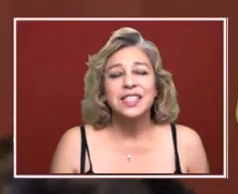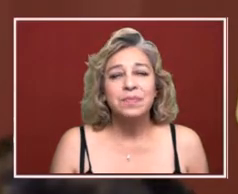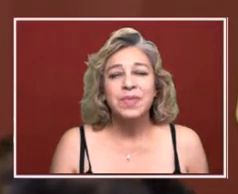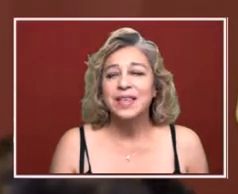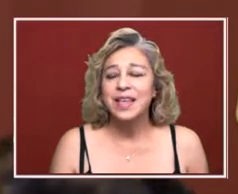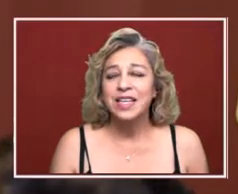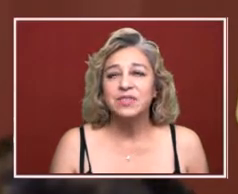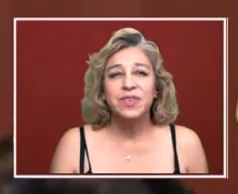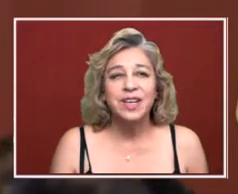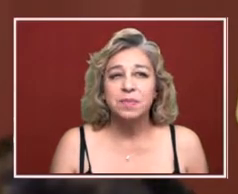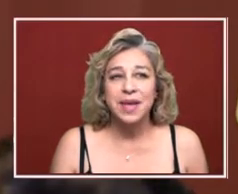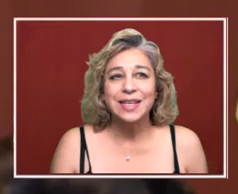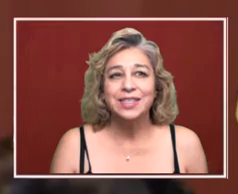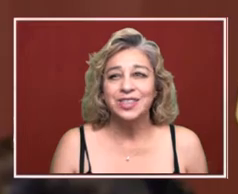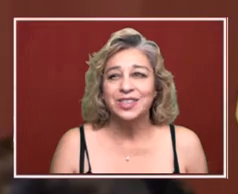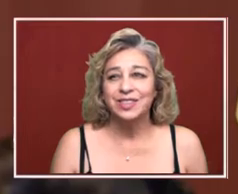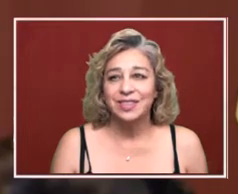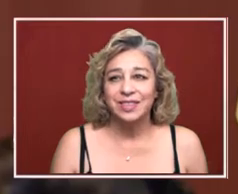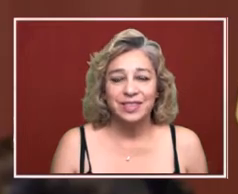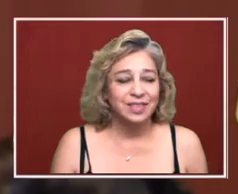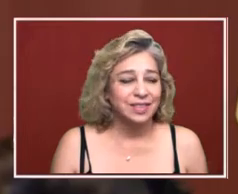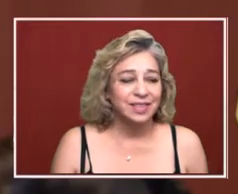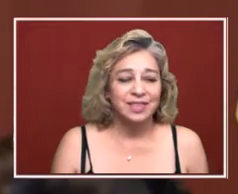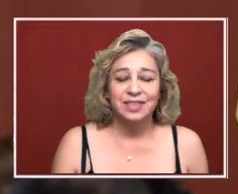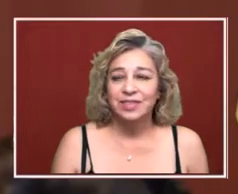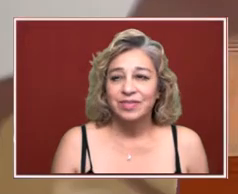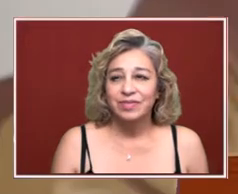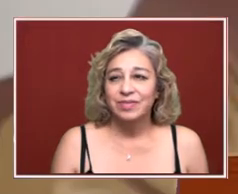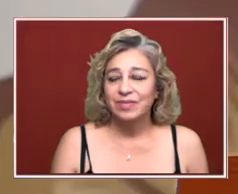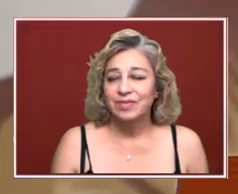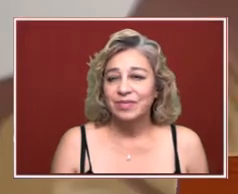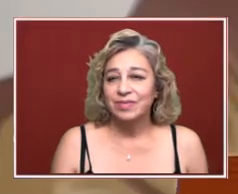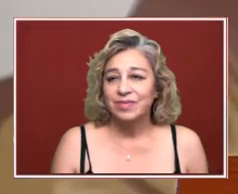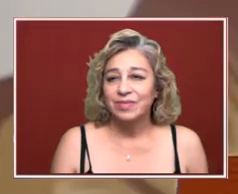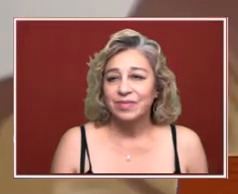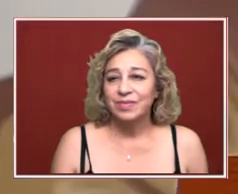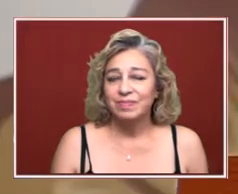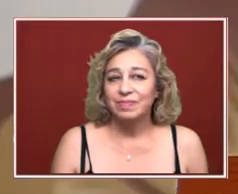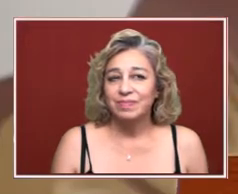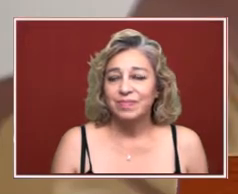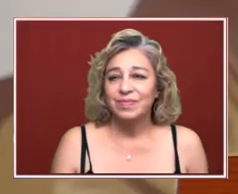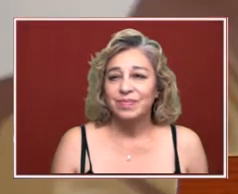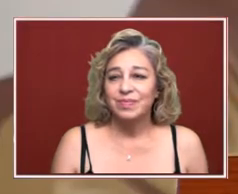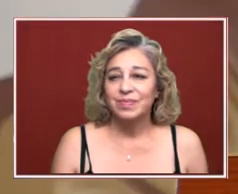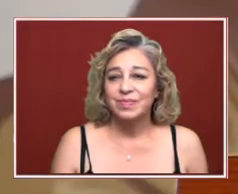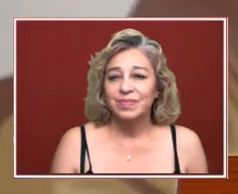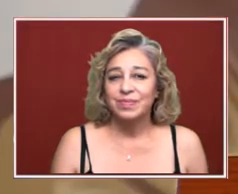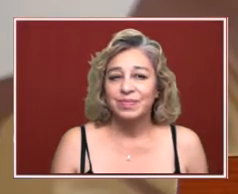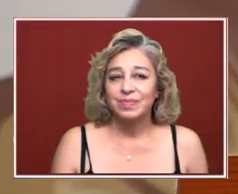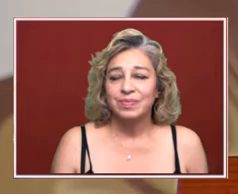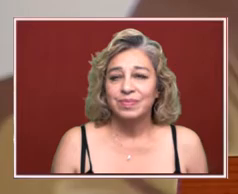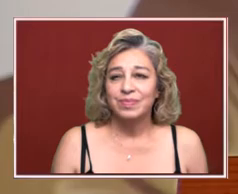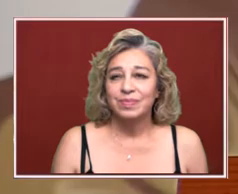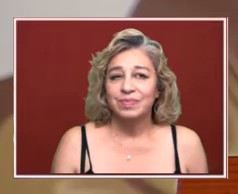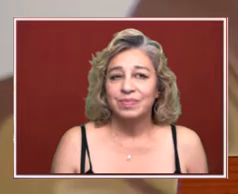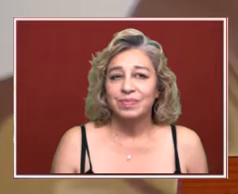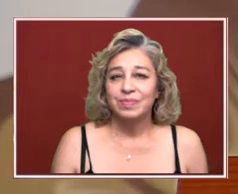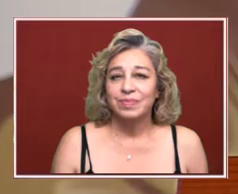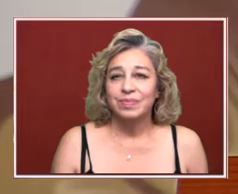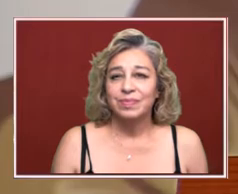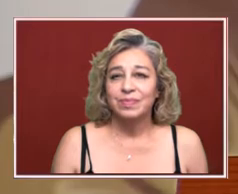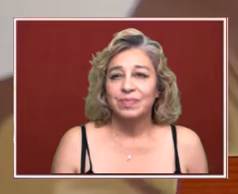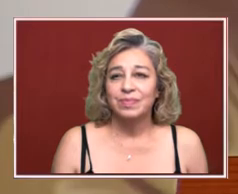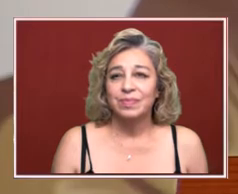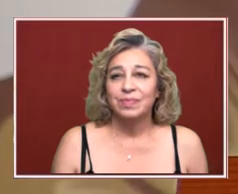and something that is fundamental, el poder mantener siempre la